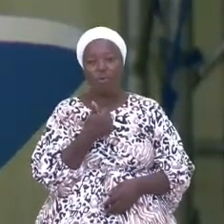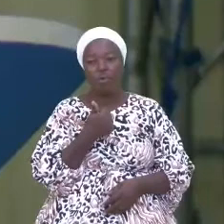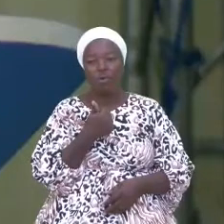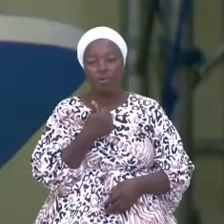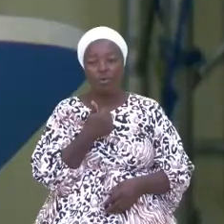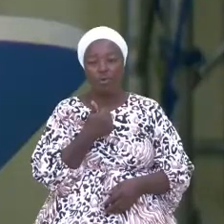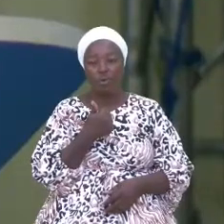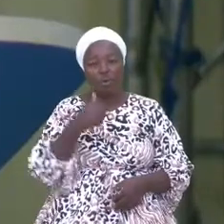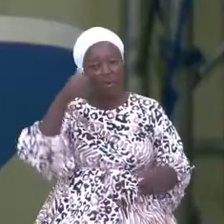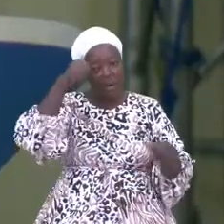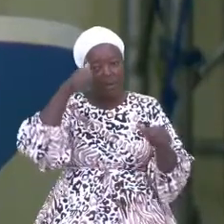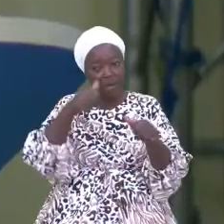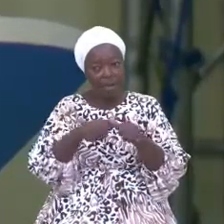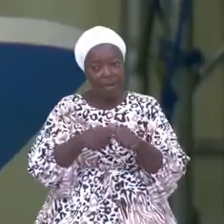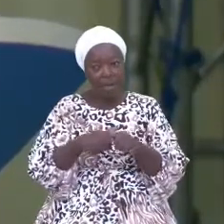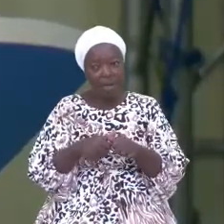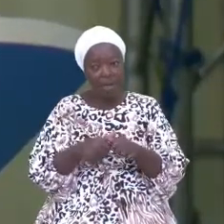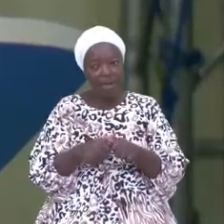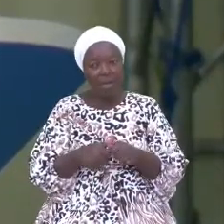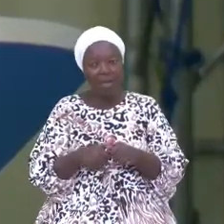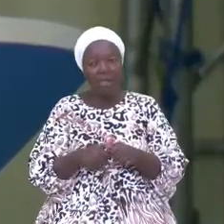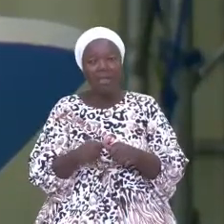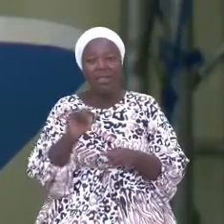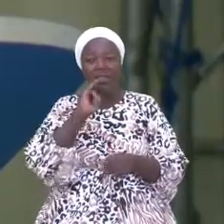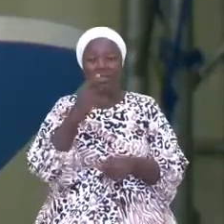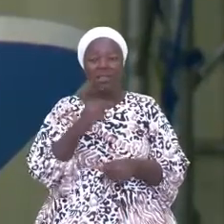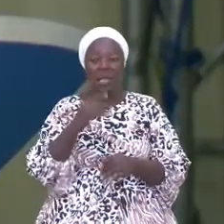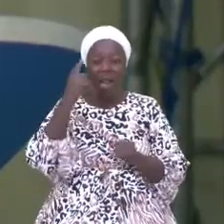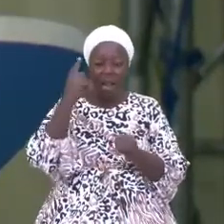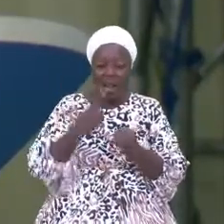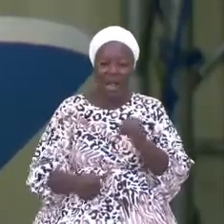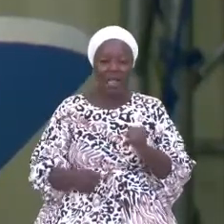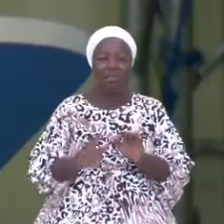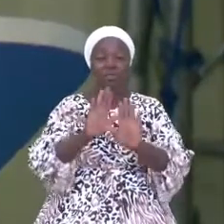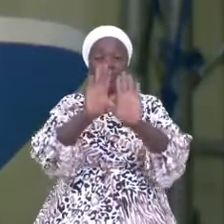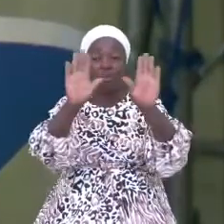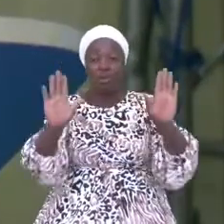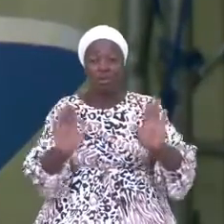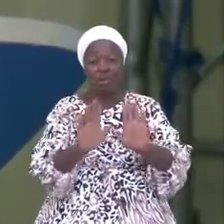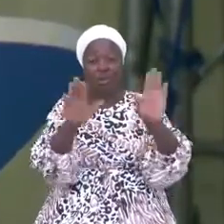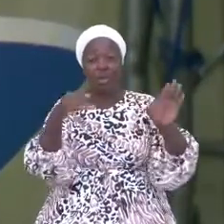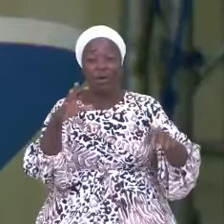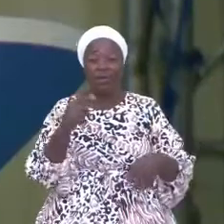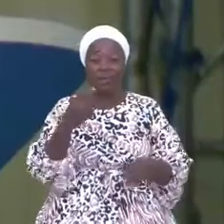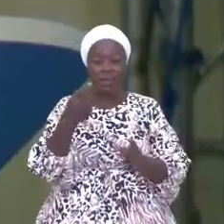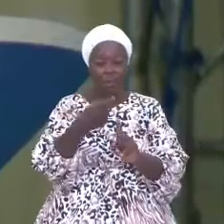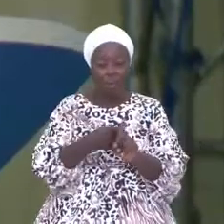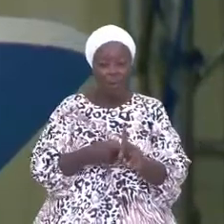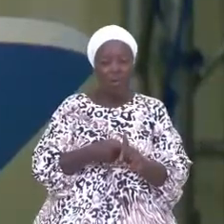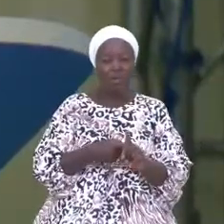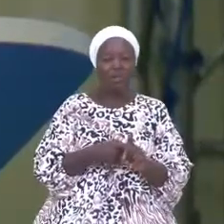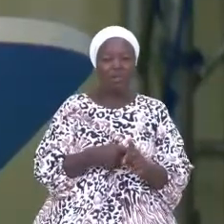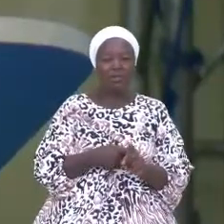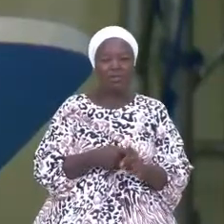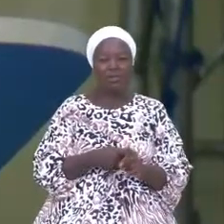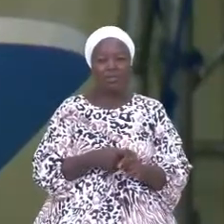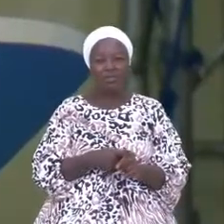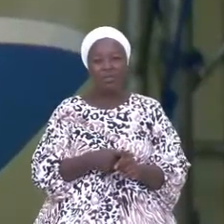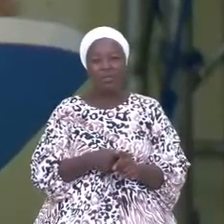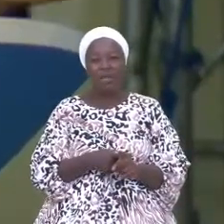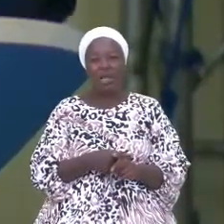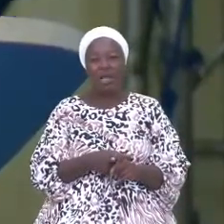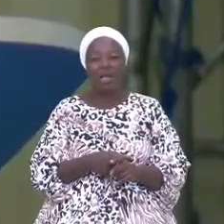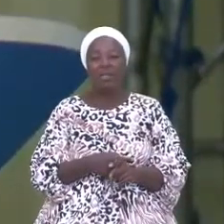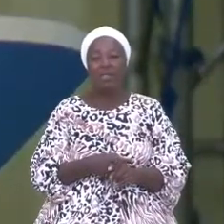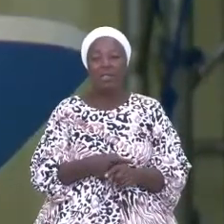Remember, tomorrow is the last Sunday of the month, and we are all, those that are in Mina here,